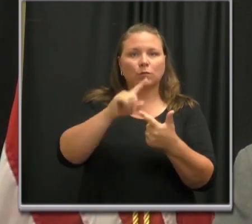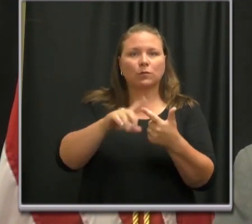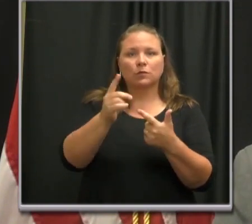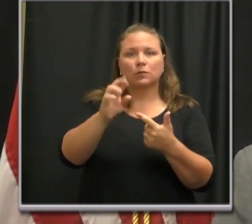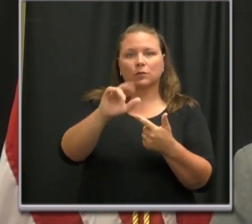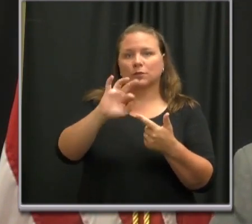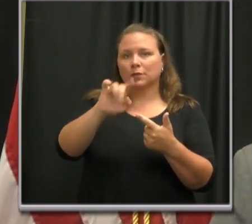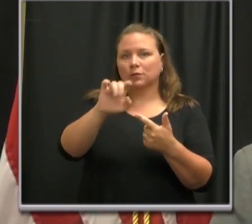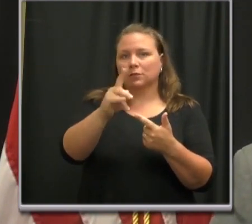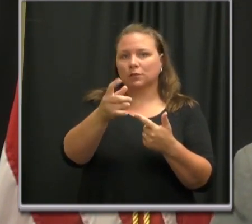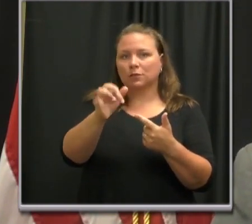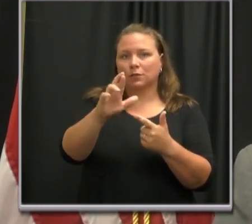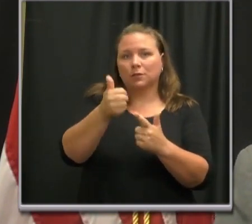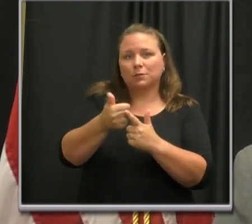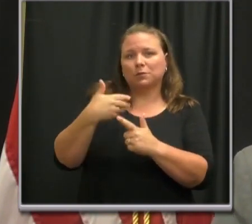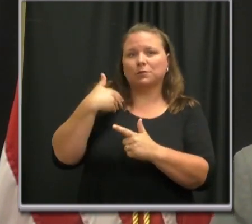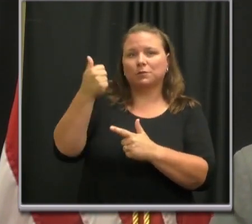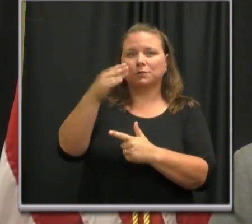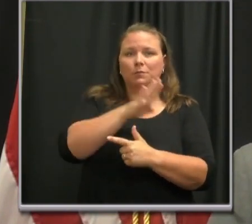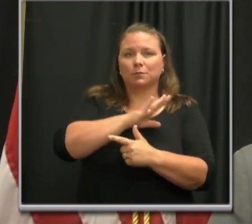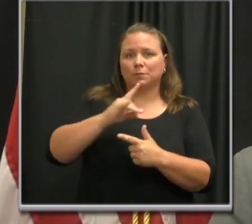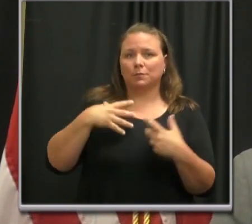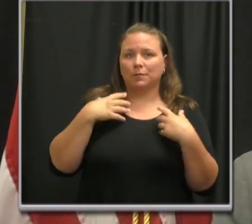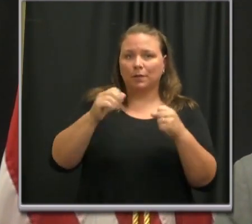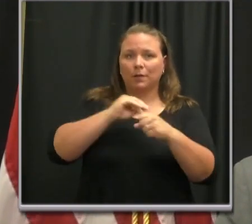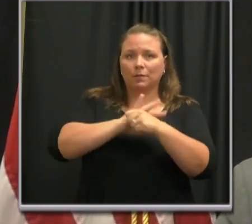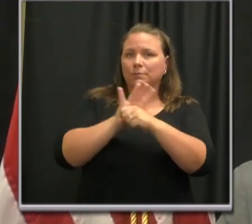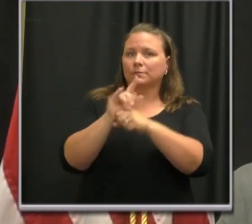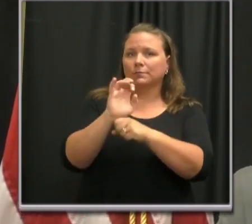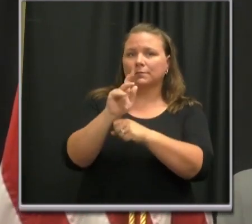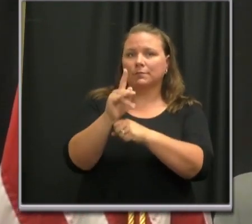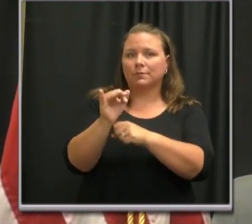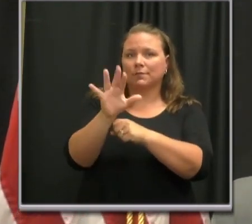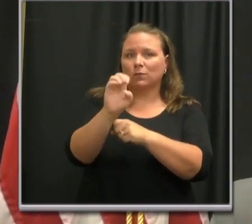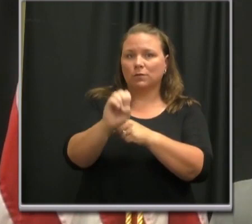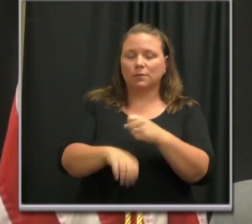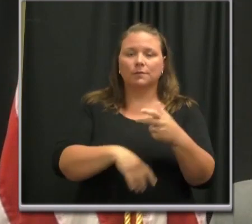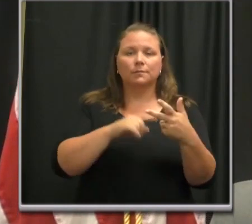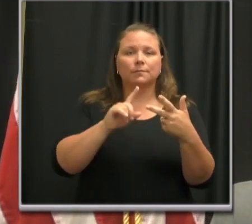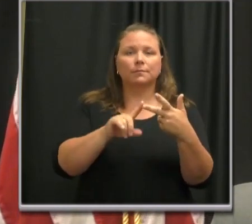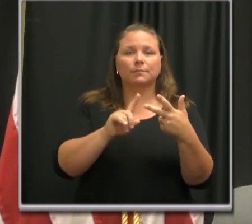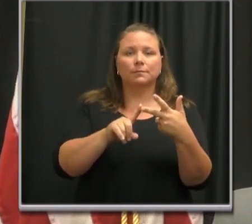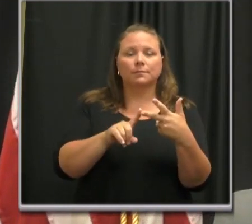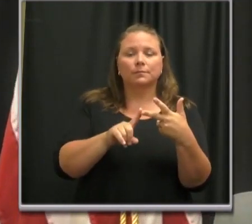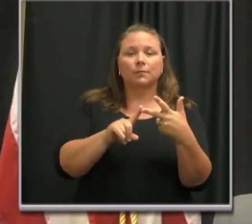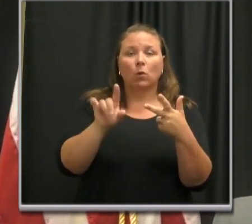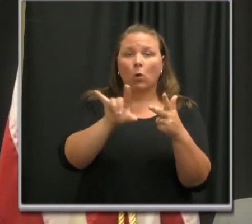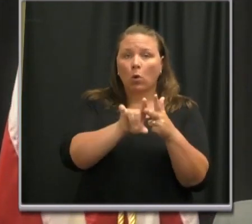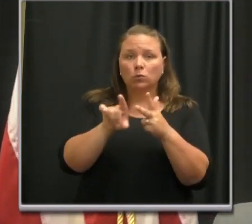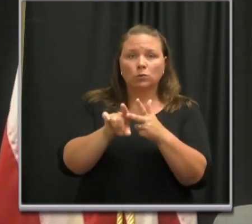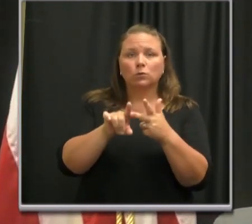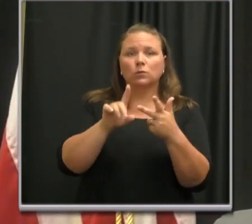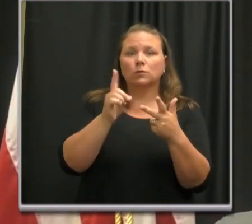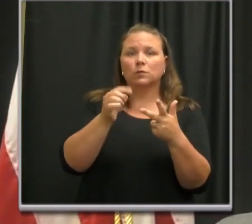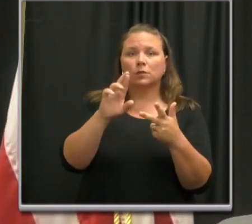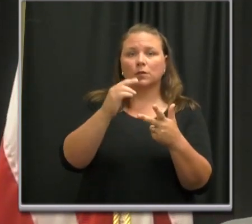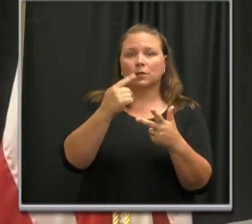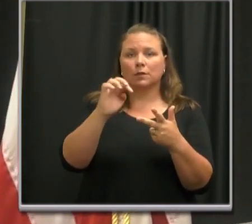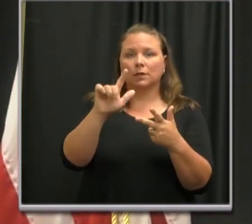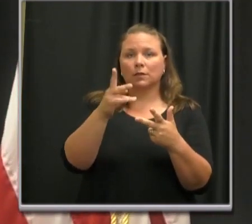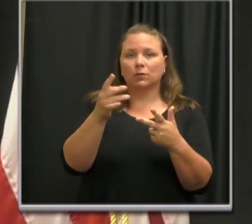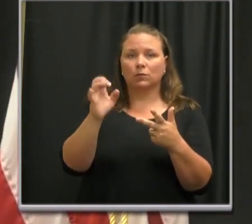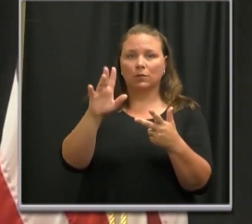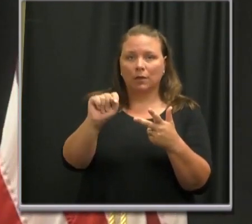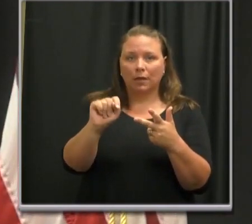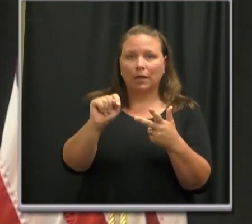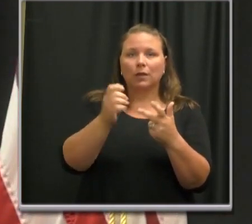Alex Jahungir, Chair of the Metro Board of Health and Metro Coronavirus Task Force. We're joined today by Dr. Gil Wright, Associate